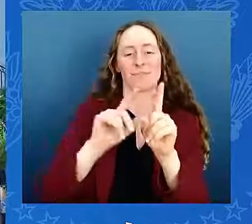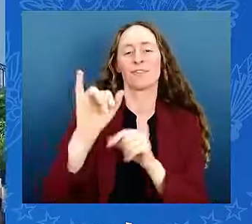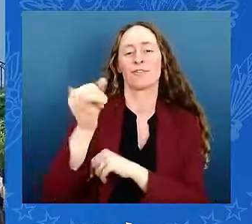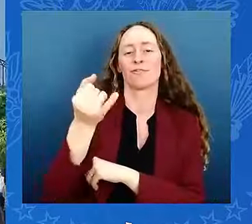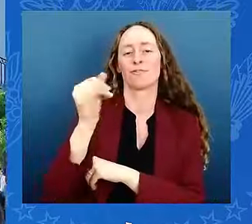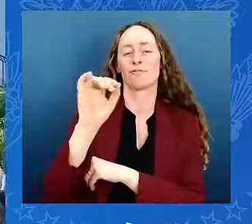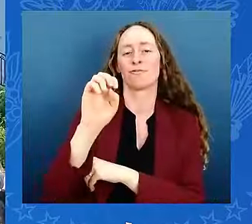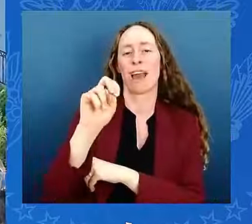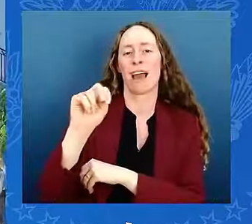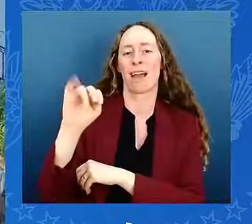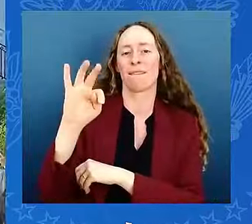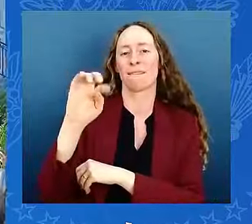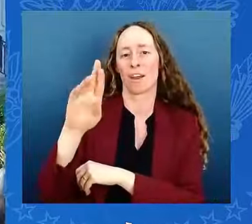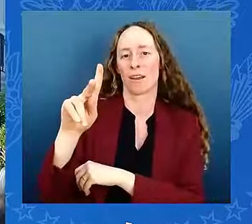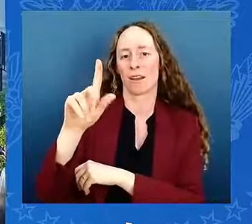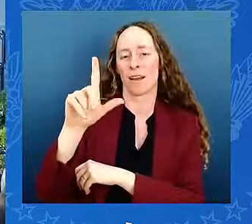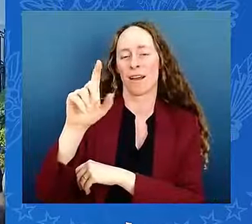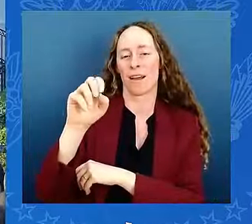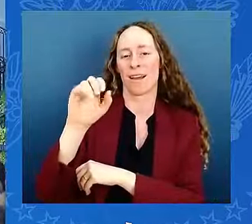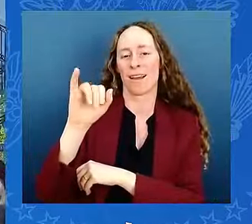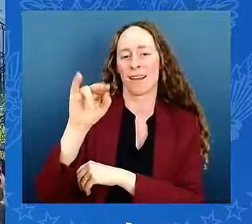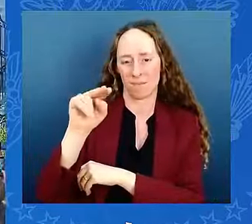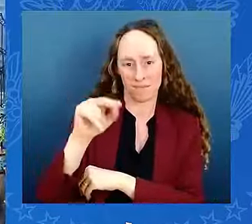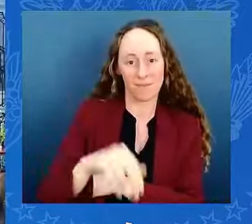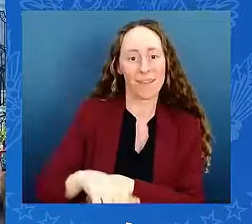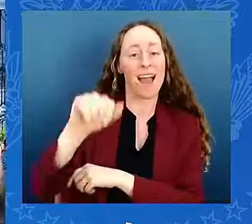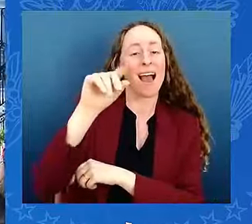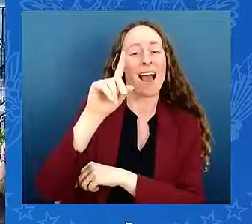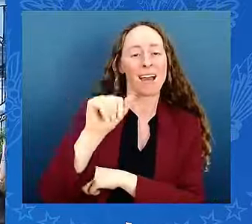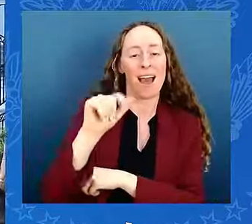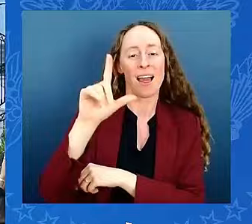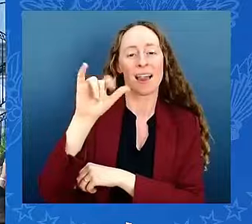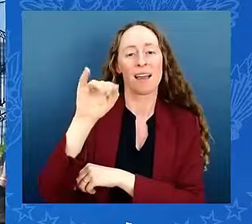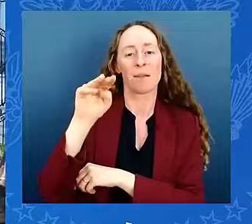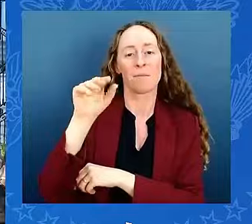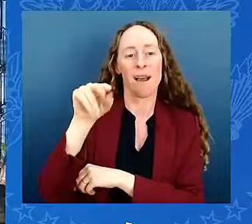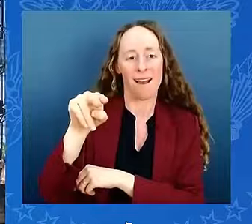Matthews, Kyle Richard, and Ruth Glynn.